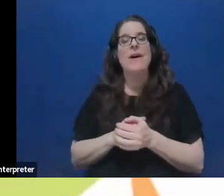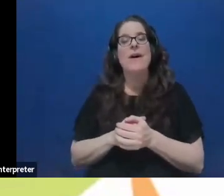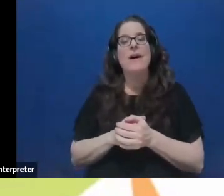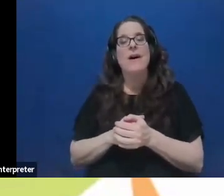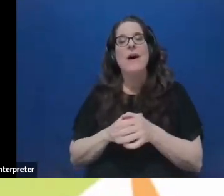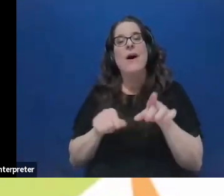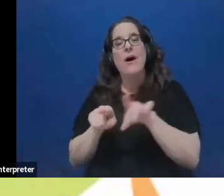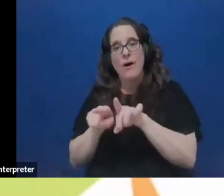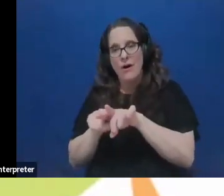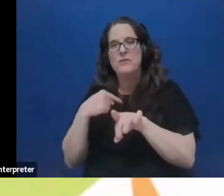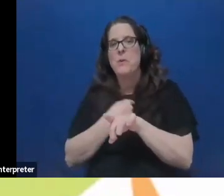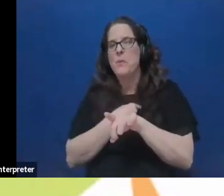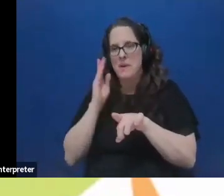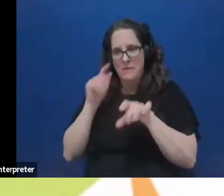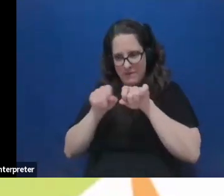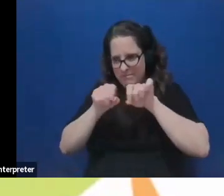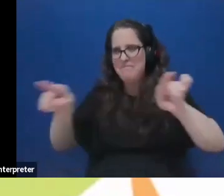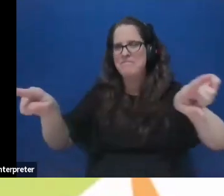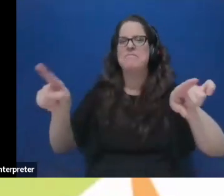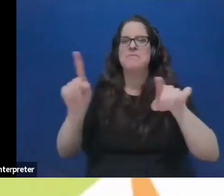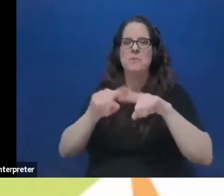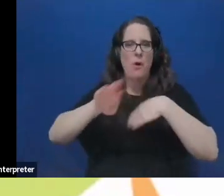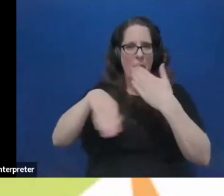the families as well.